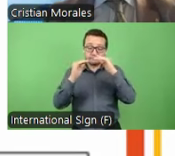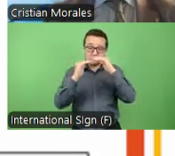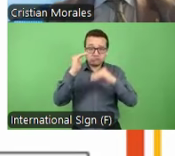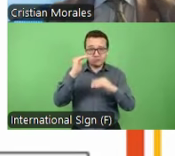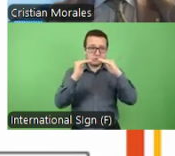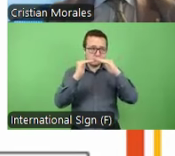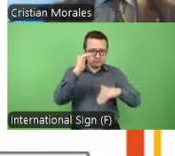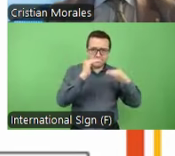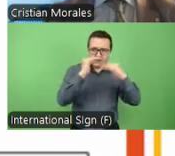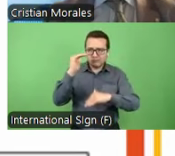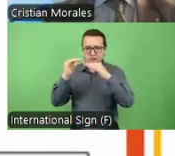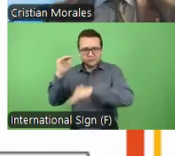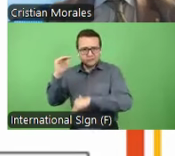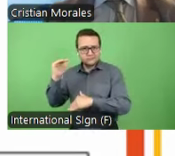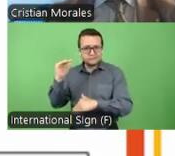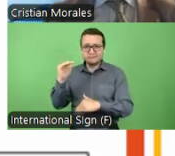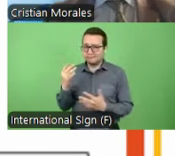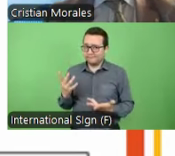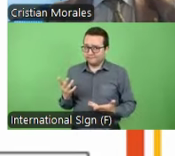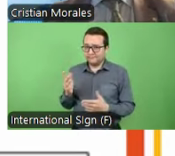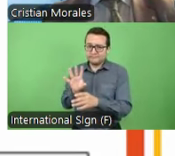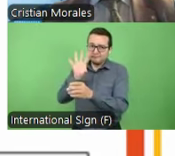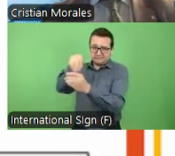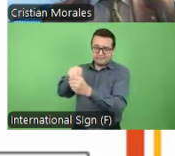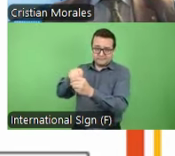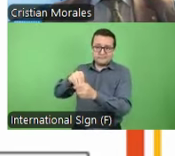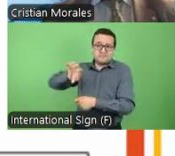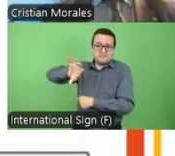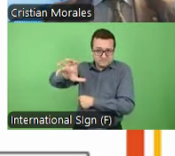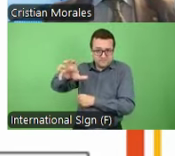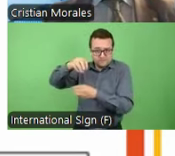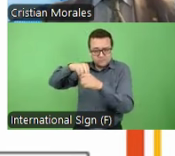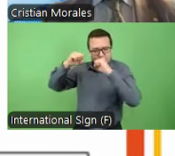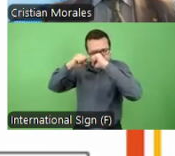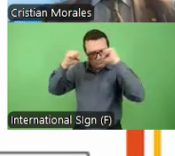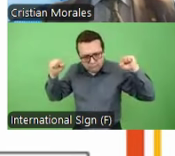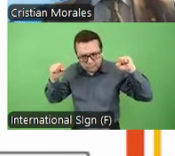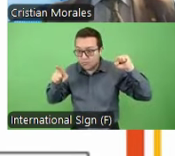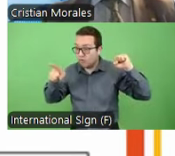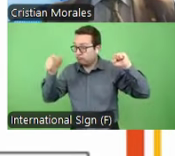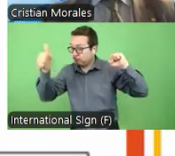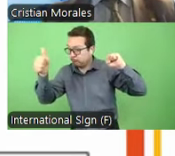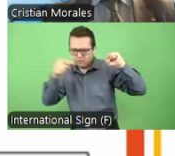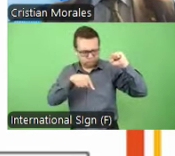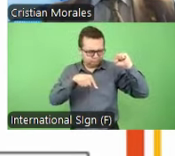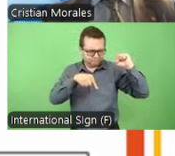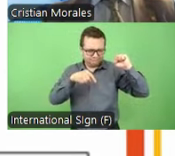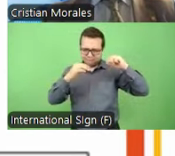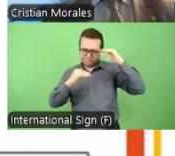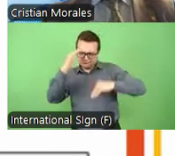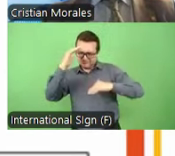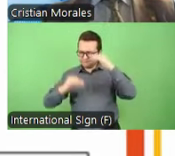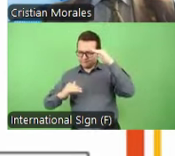also países. inside the Y hay un country. hecho que es And clave, here there esta is dimensión es that's a una fact that this dimensión de dimension is a evaluación del dimension desempeño of de los evaluation